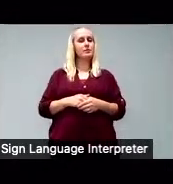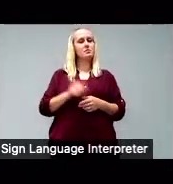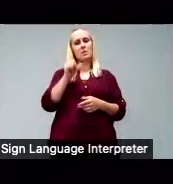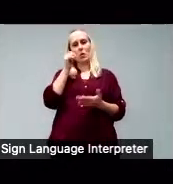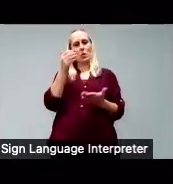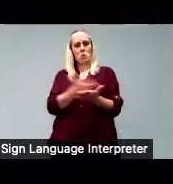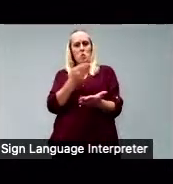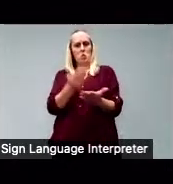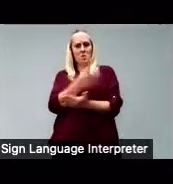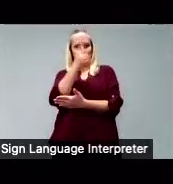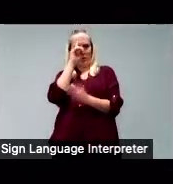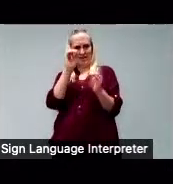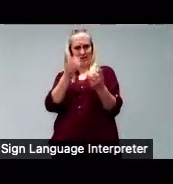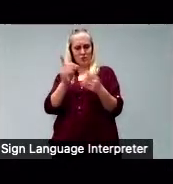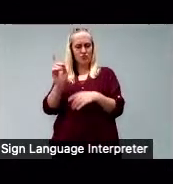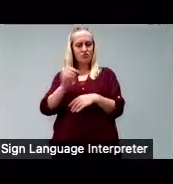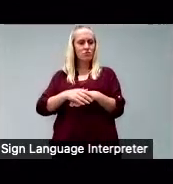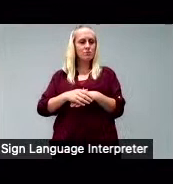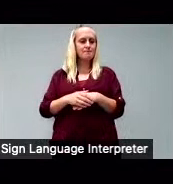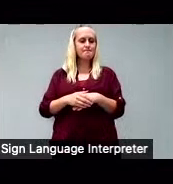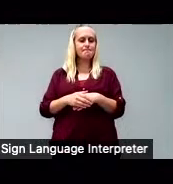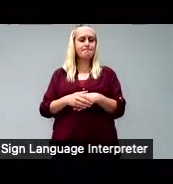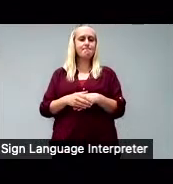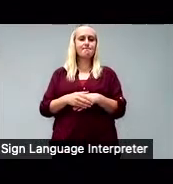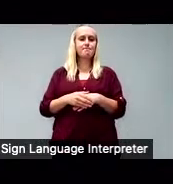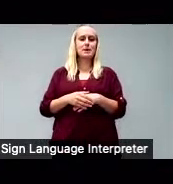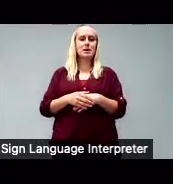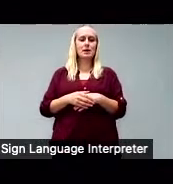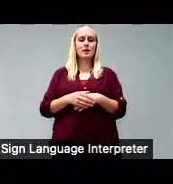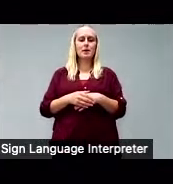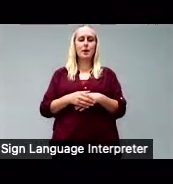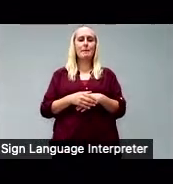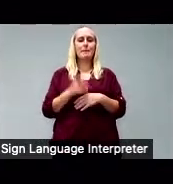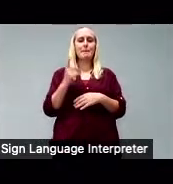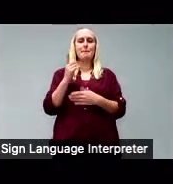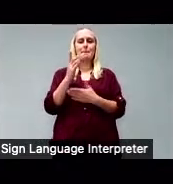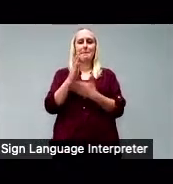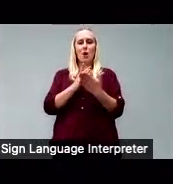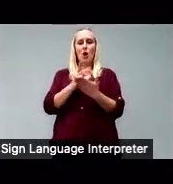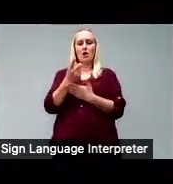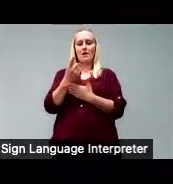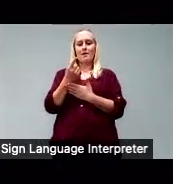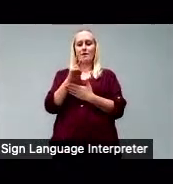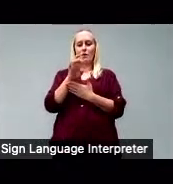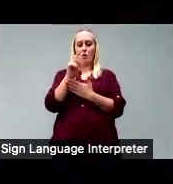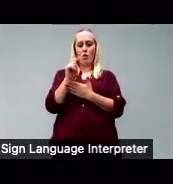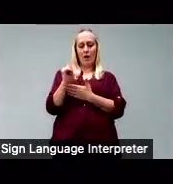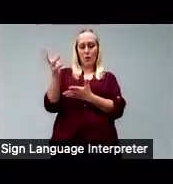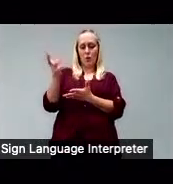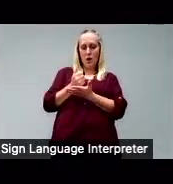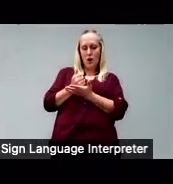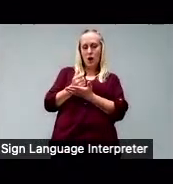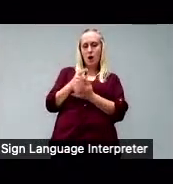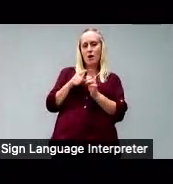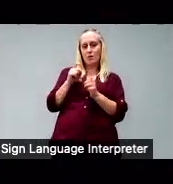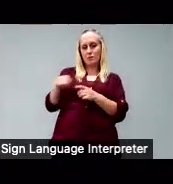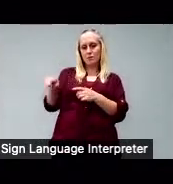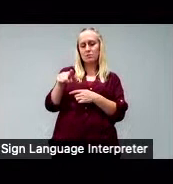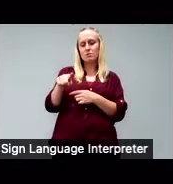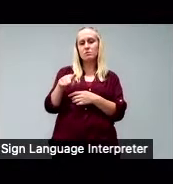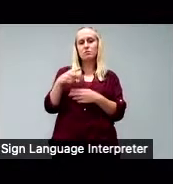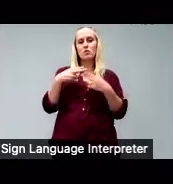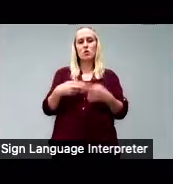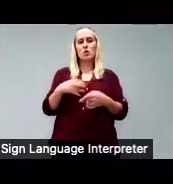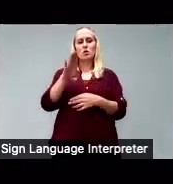district. Part of one of the grants that we received from the Regional Solutions is called a Brownfields